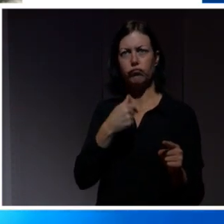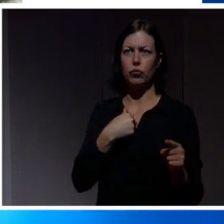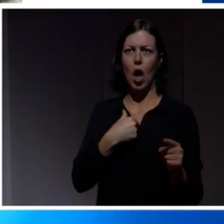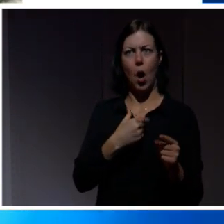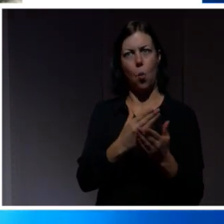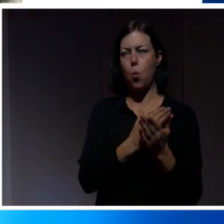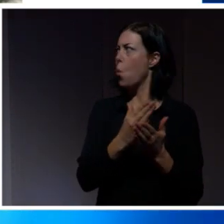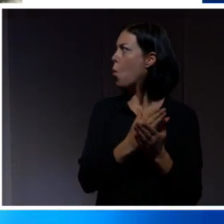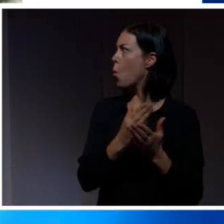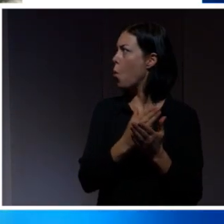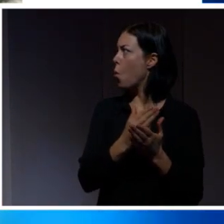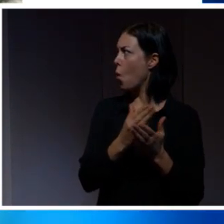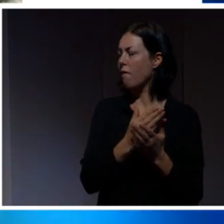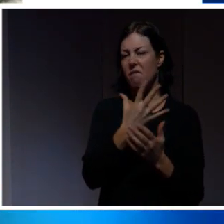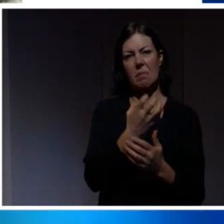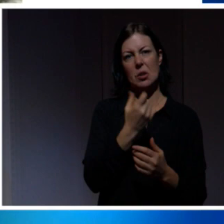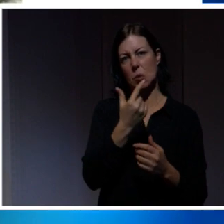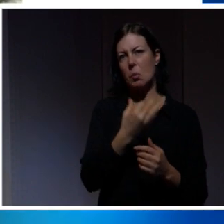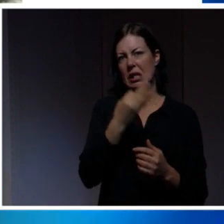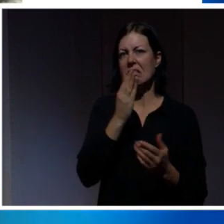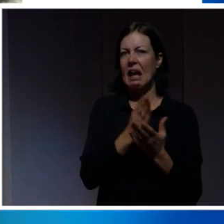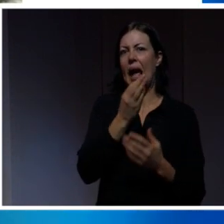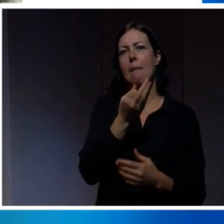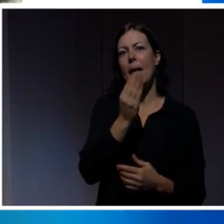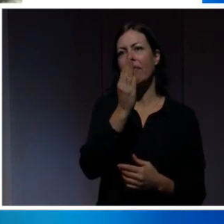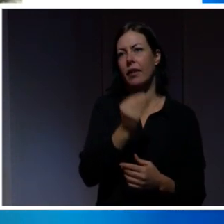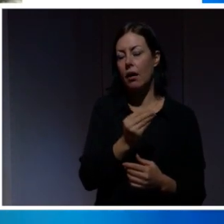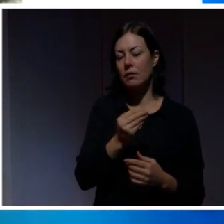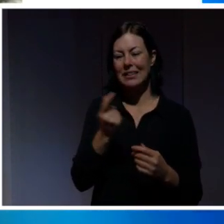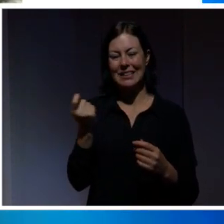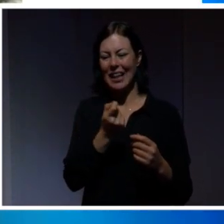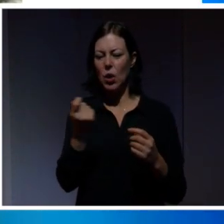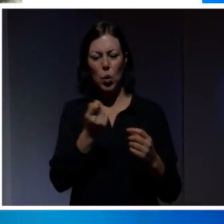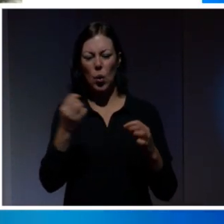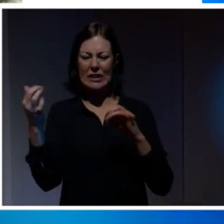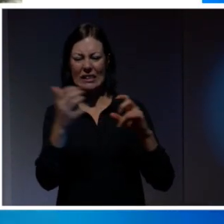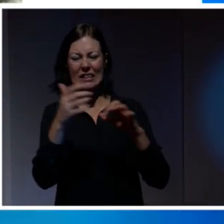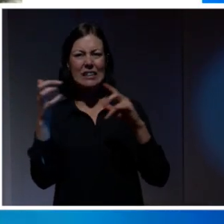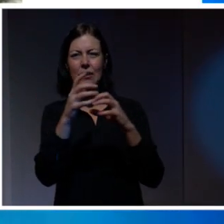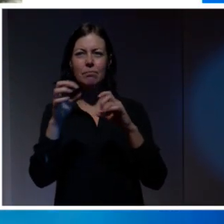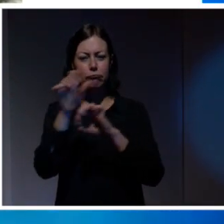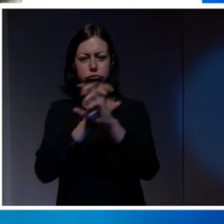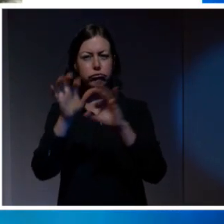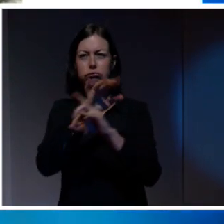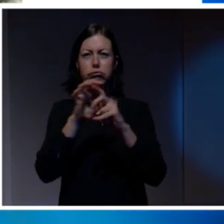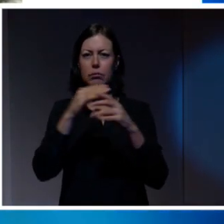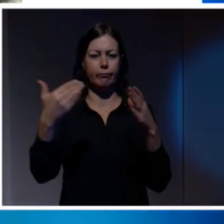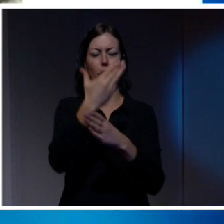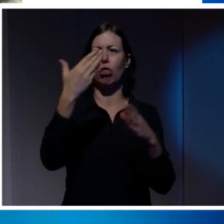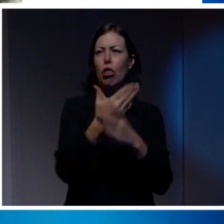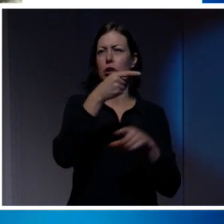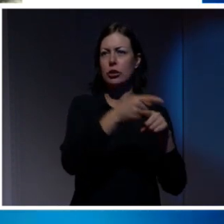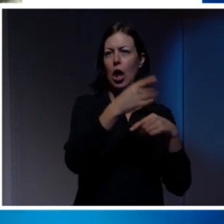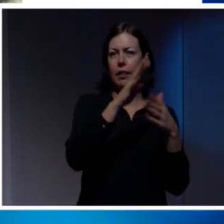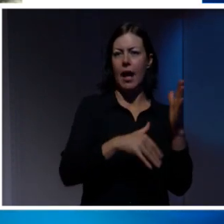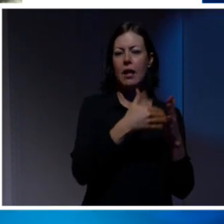we insert into the network some noise. I don't know what's in this noise, but there's something in this noise that disrupts the network. And now it thinks